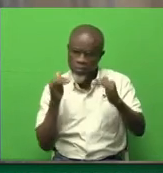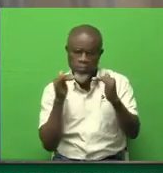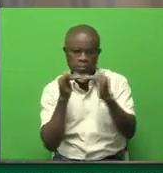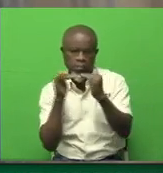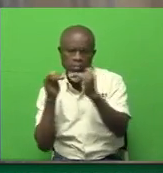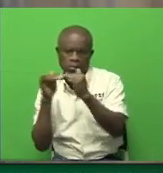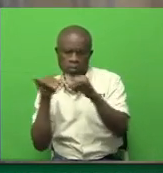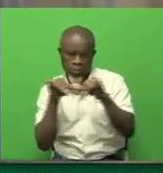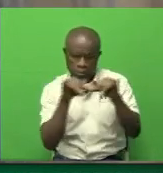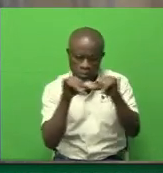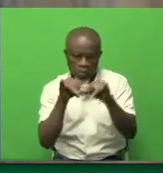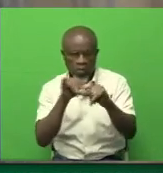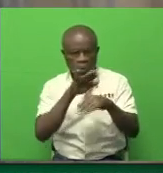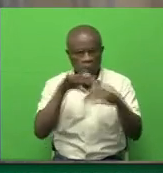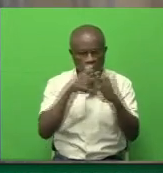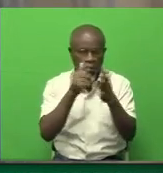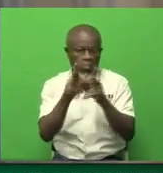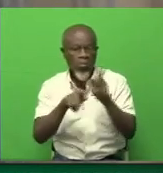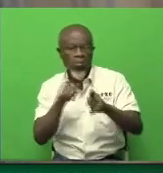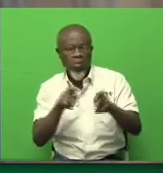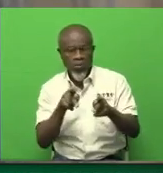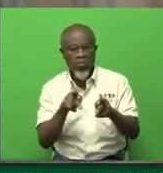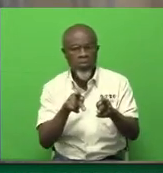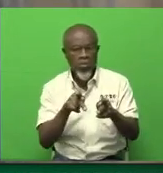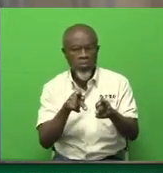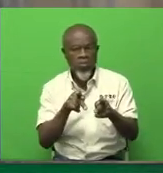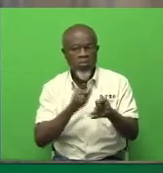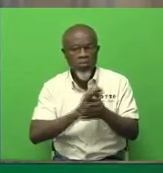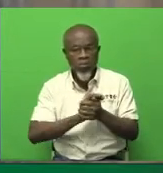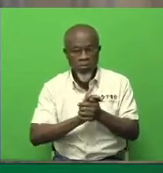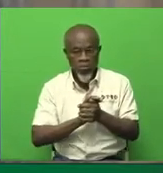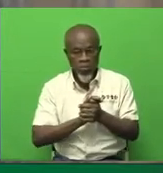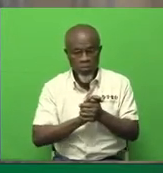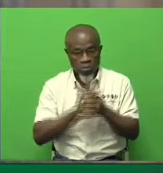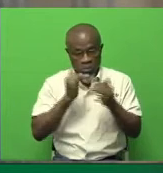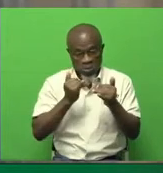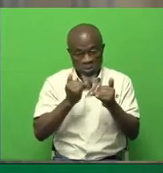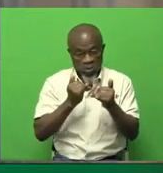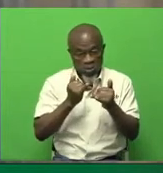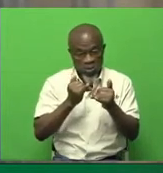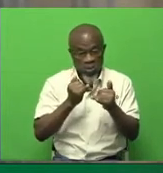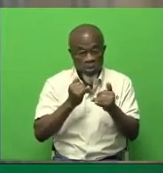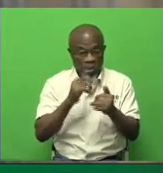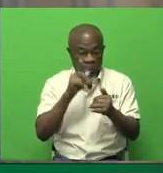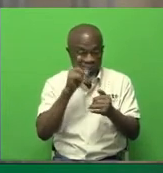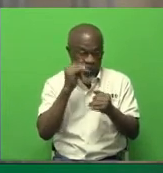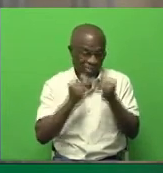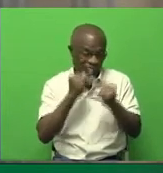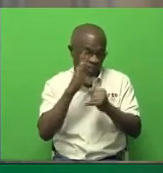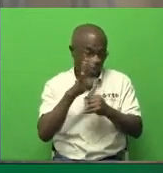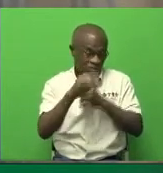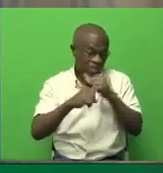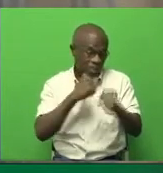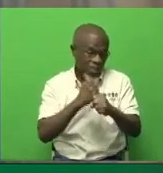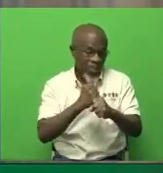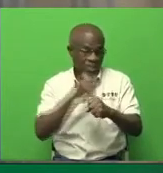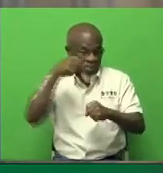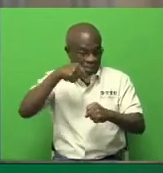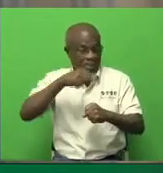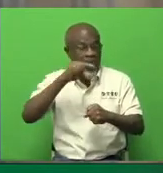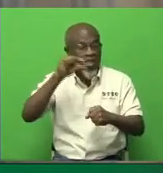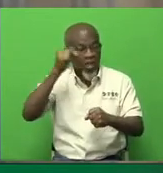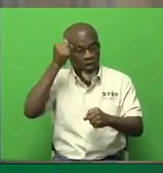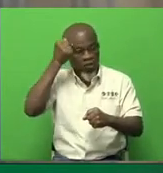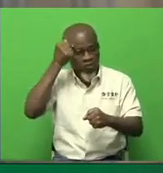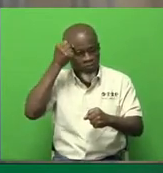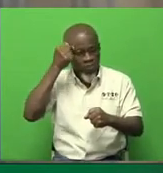within five years this pnm government has effectively erased that as evident by the fall in